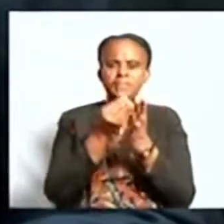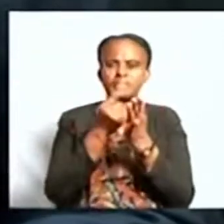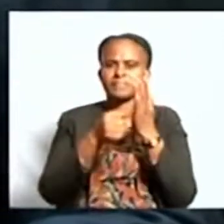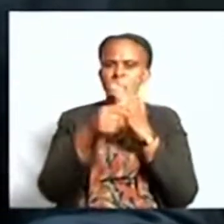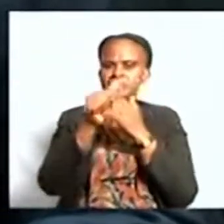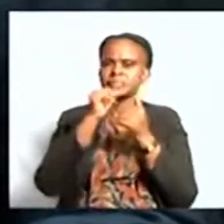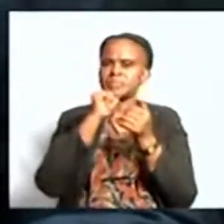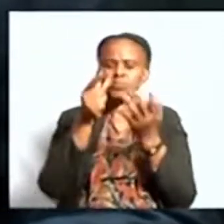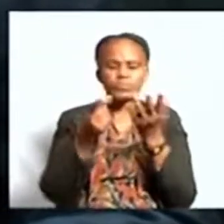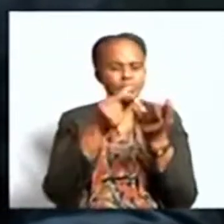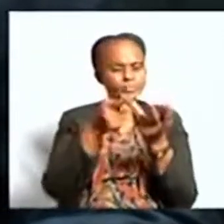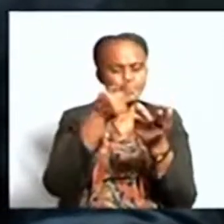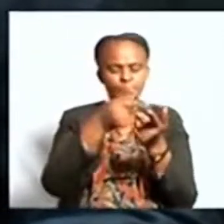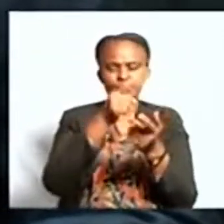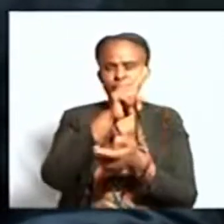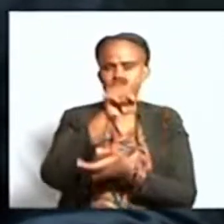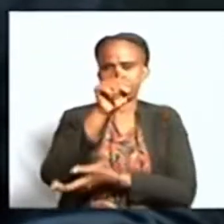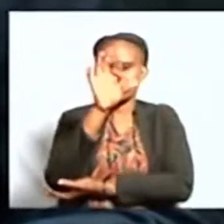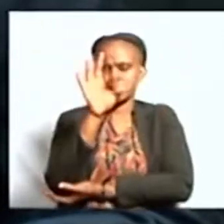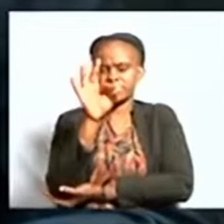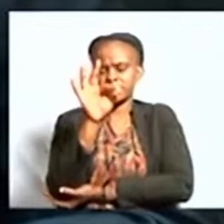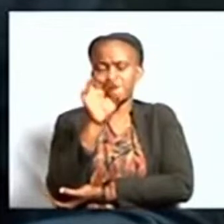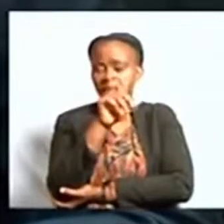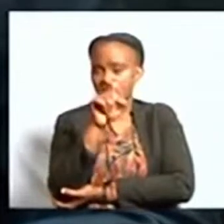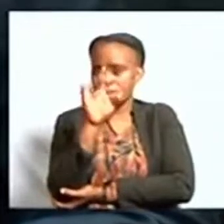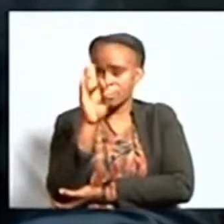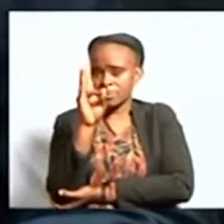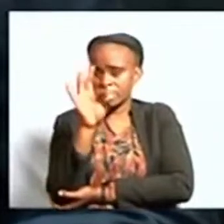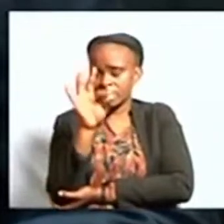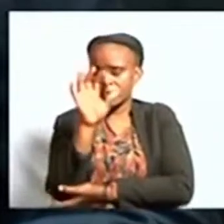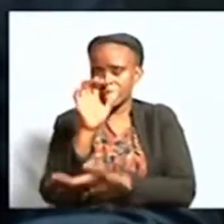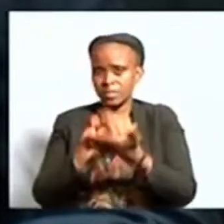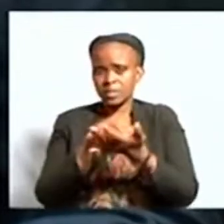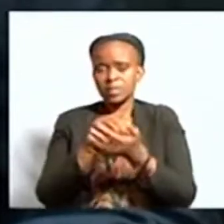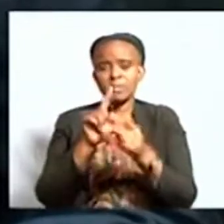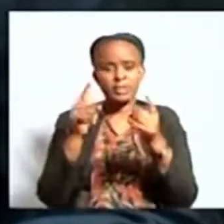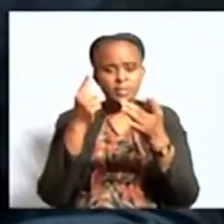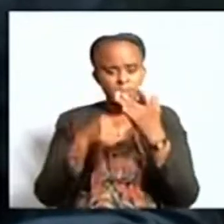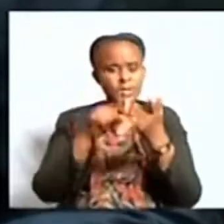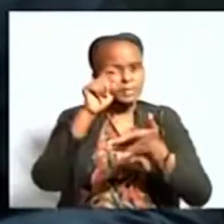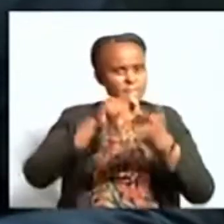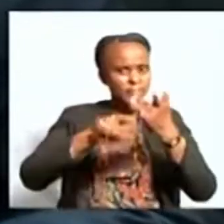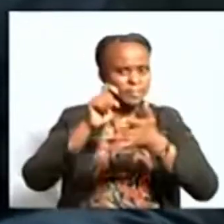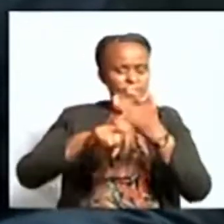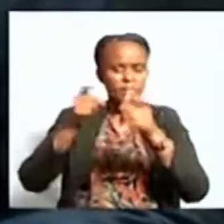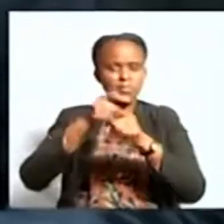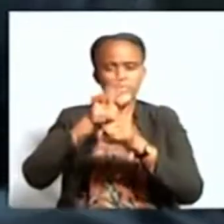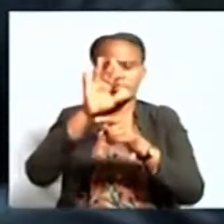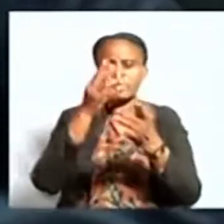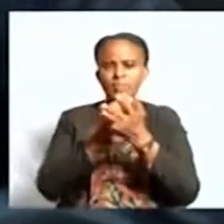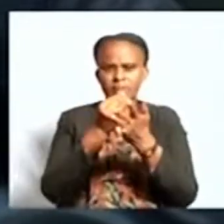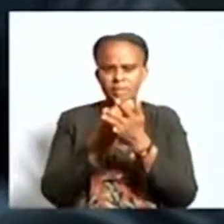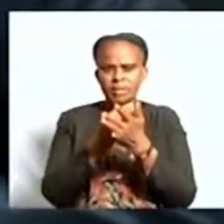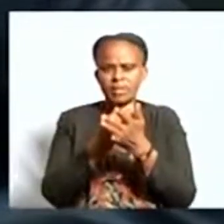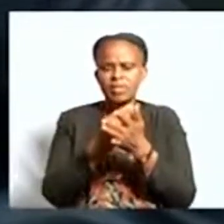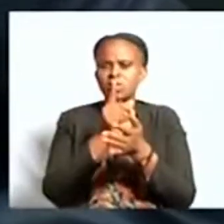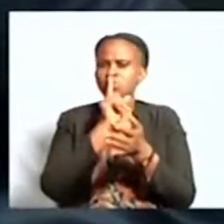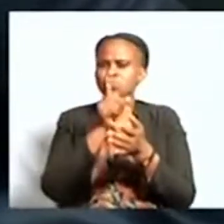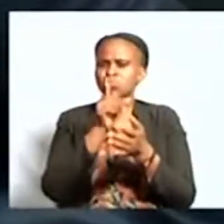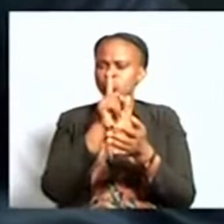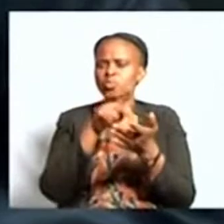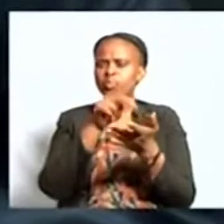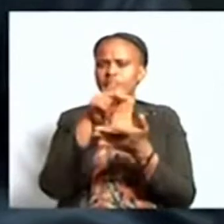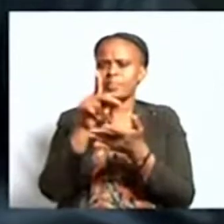didn't account for was 179,000, but what has been deducted from his gratuity as per the proof of